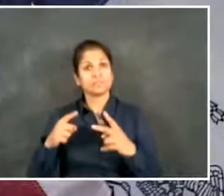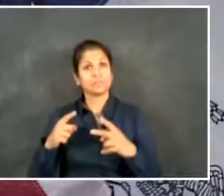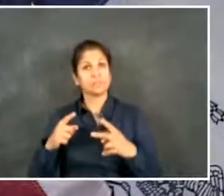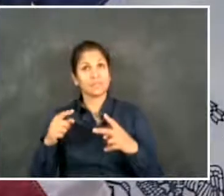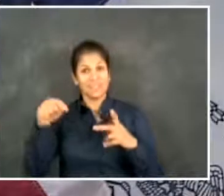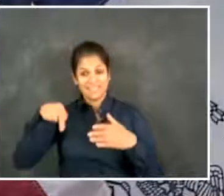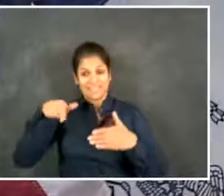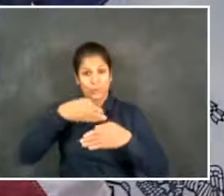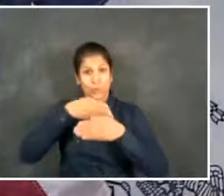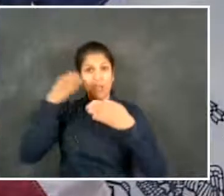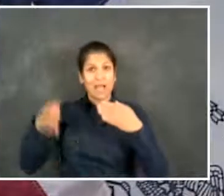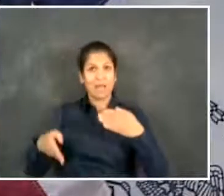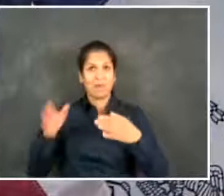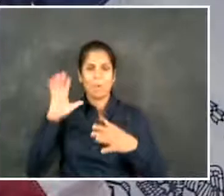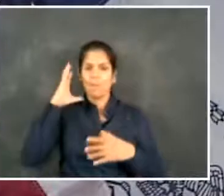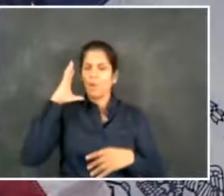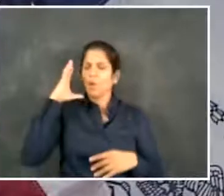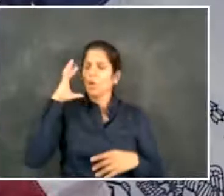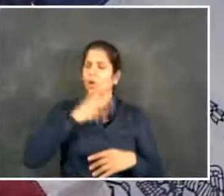before the weekend?